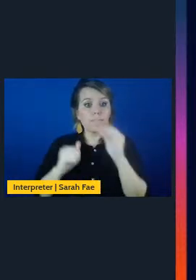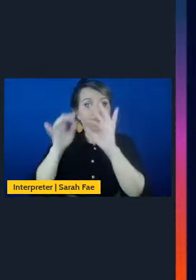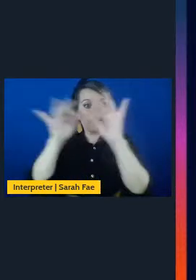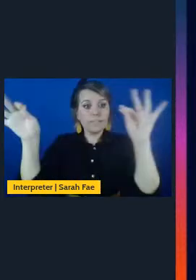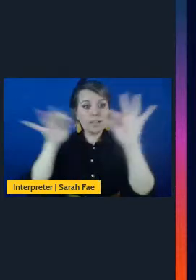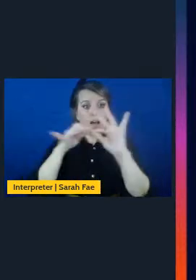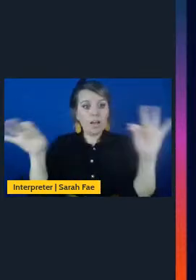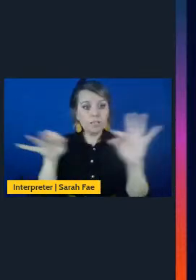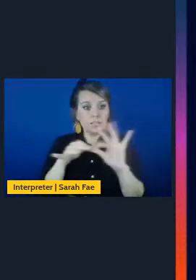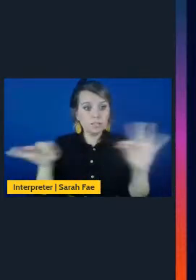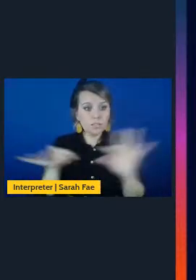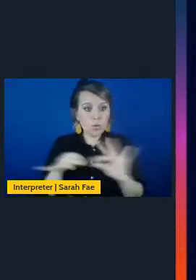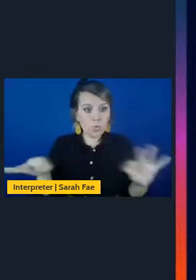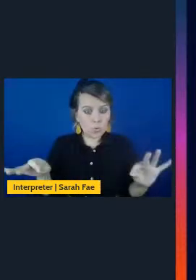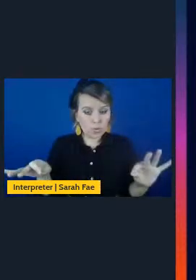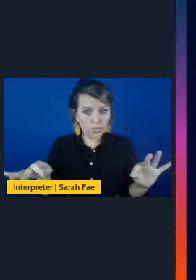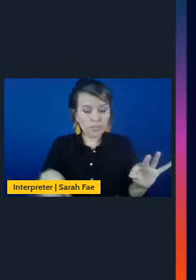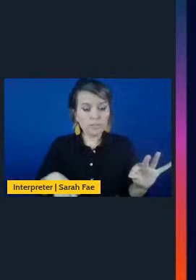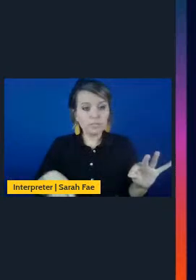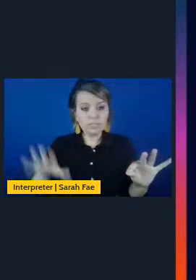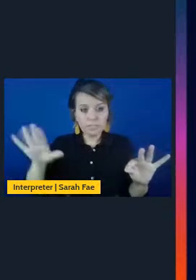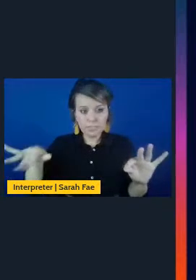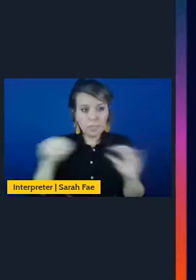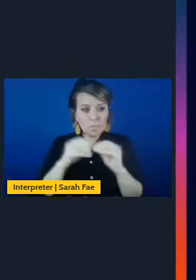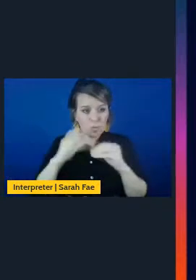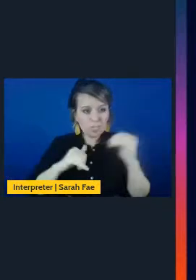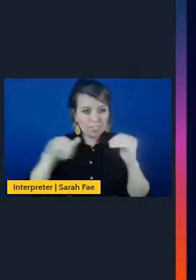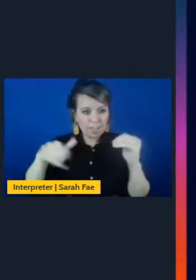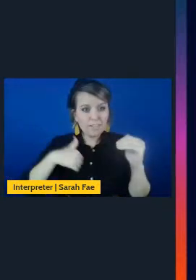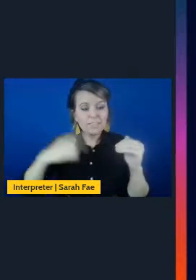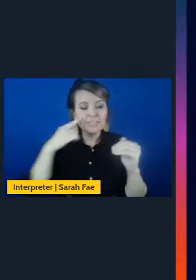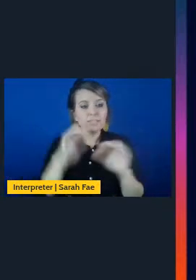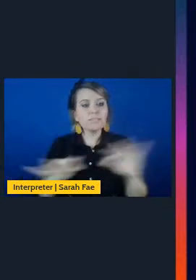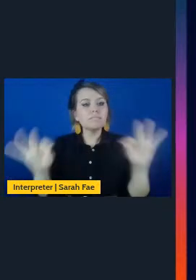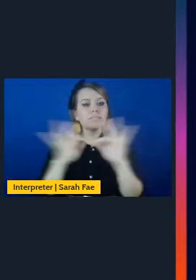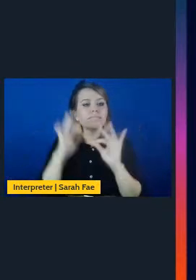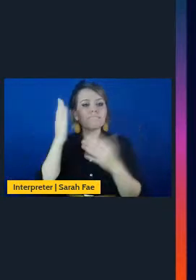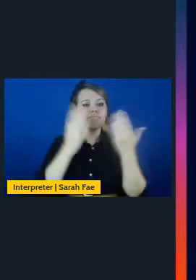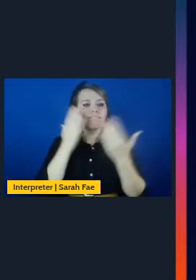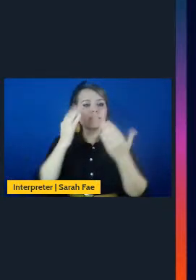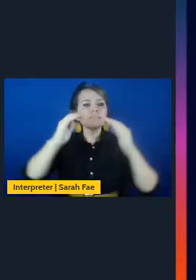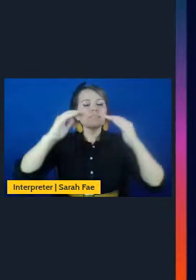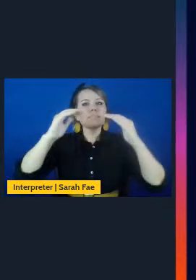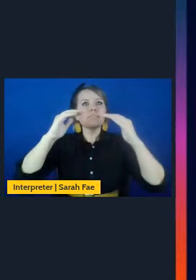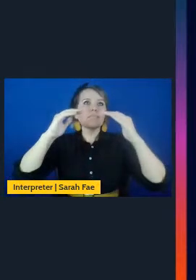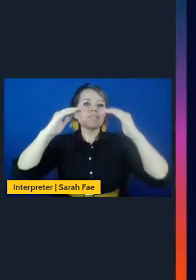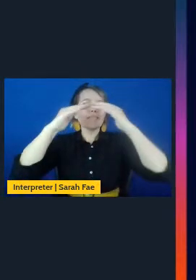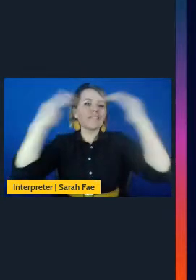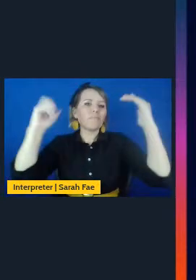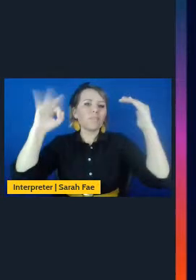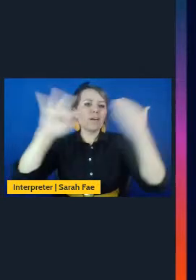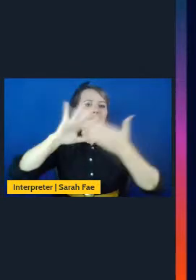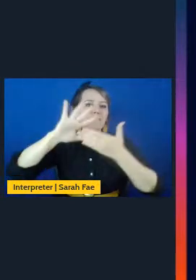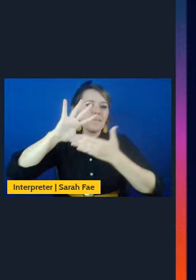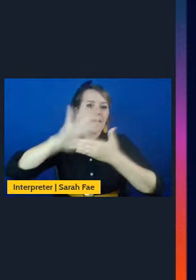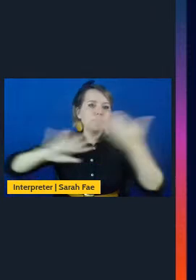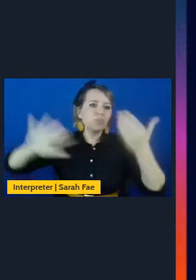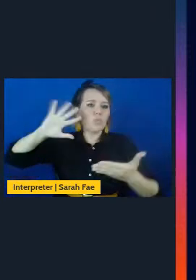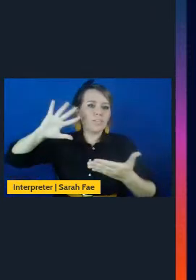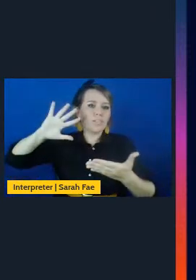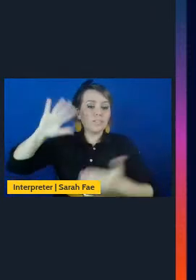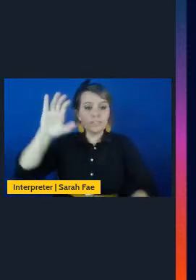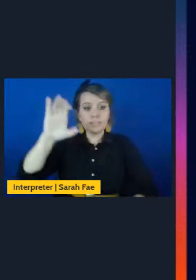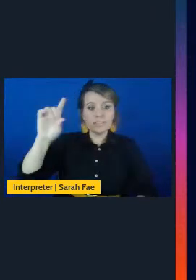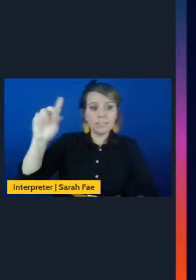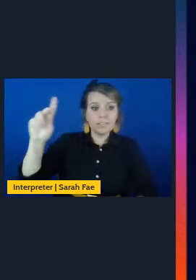or verbosity, I think it's important to consider the level of abstraction. So CDKs Plus provides a